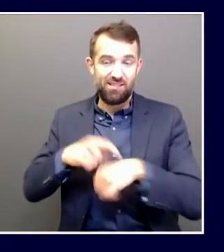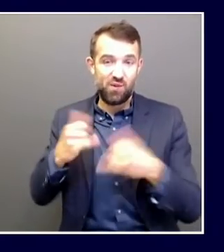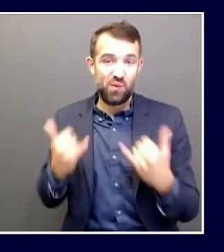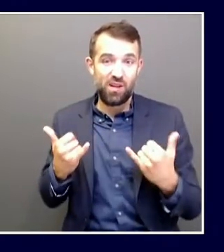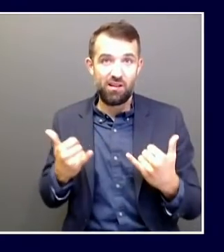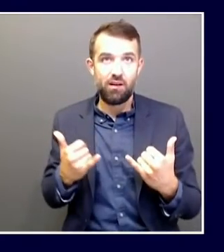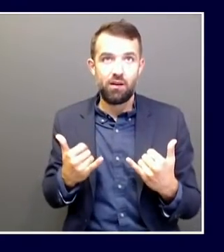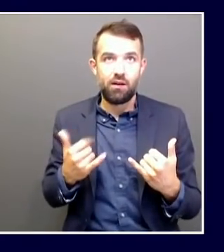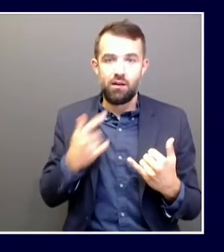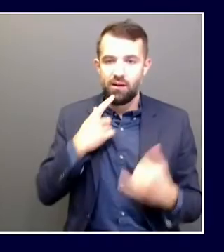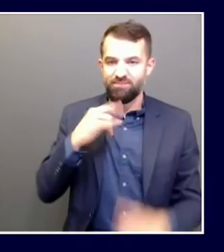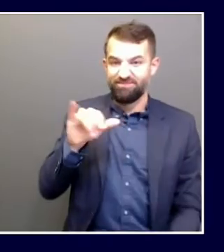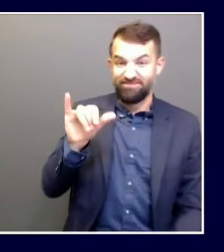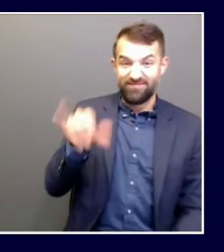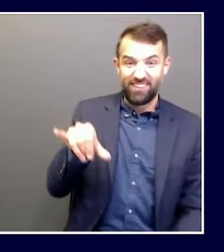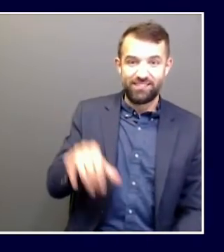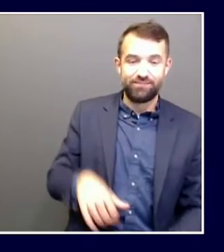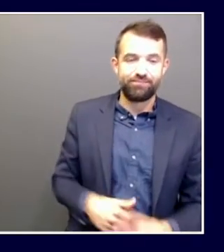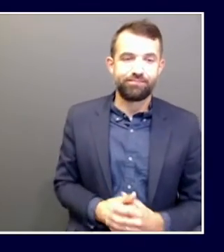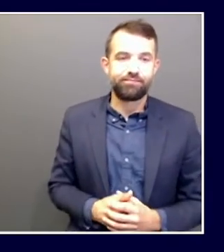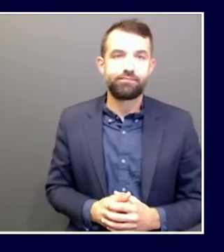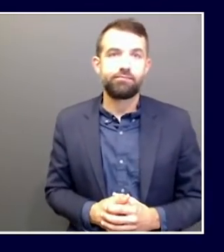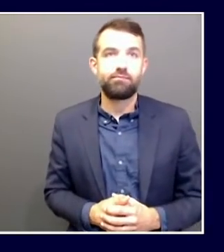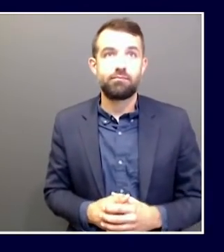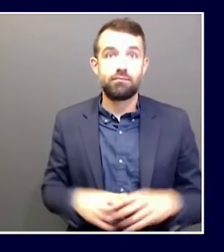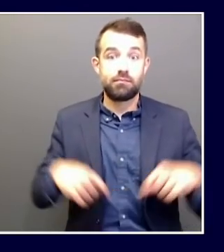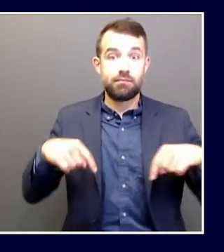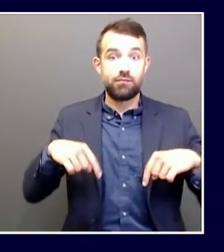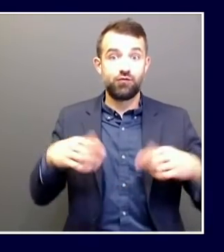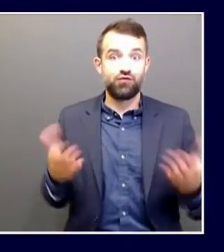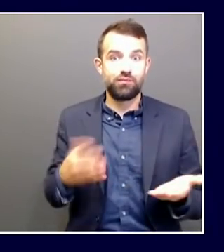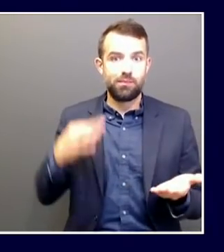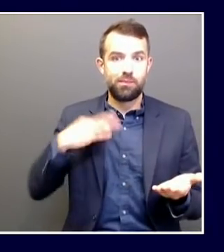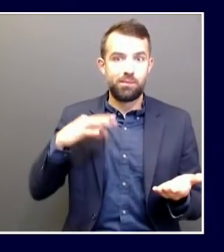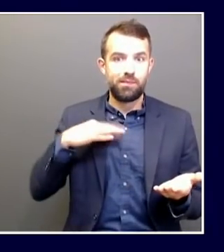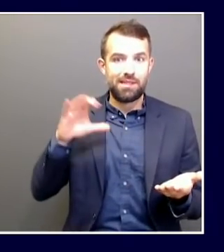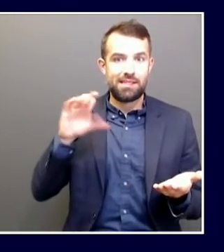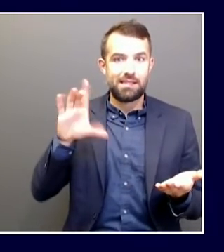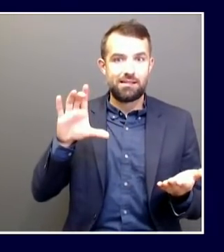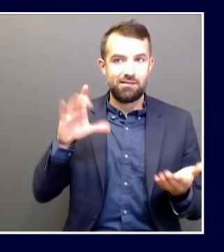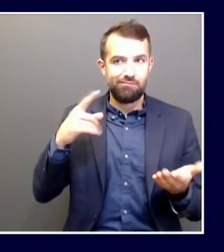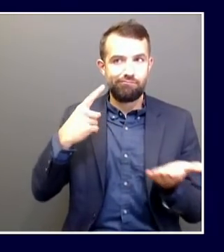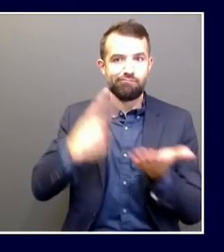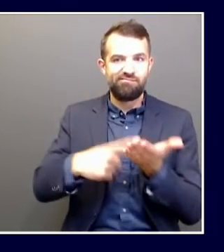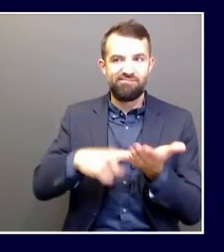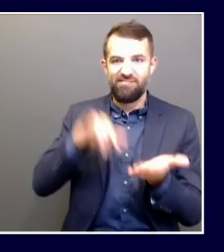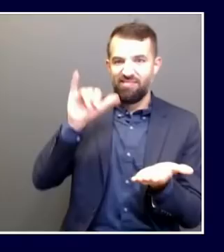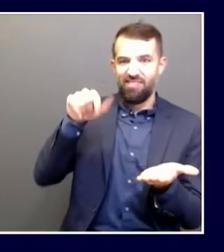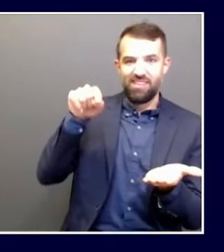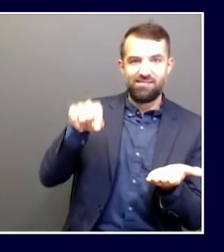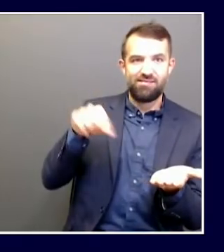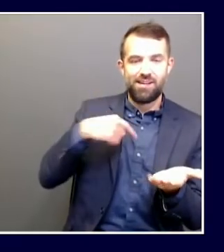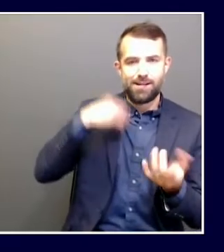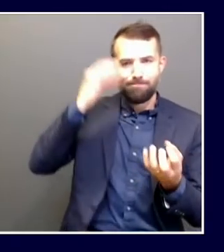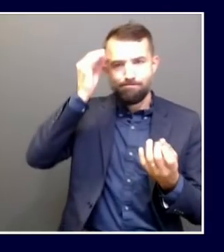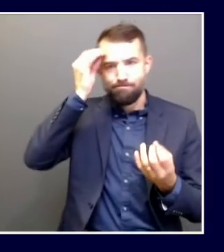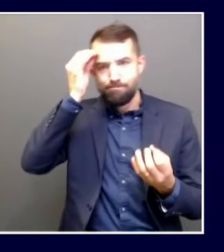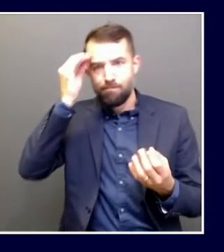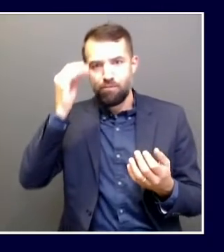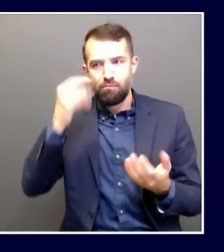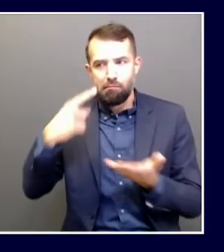question that our team here within the walls of the Maine CDC is discussing and thinking through as well. So you're right on point.